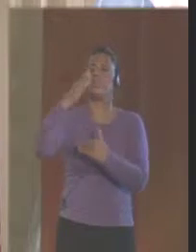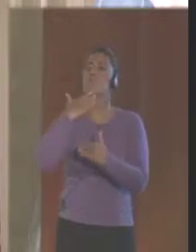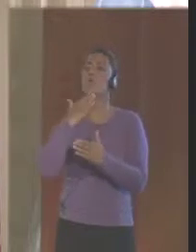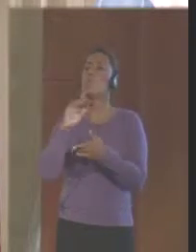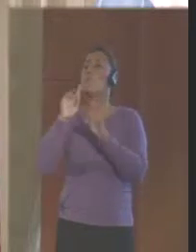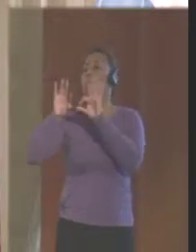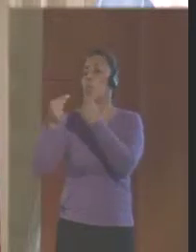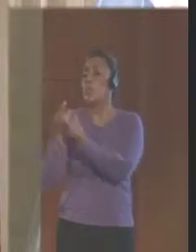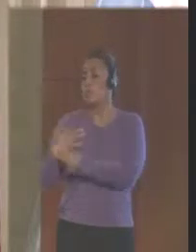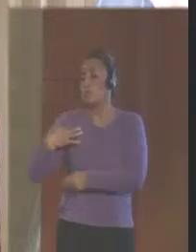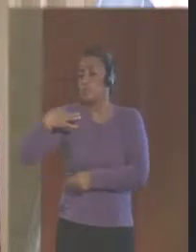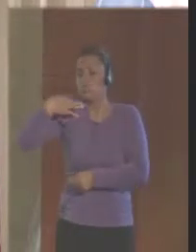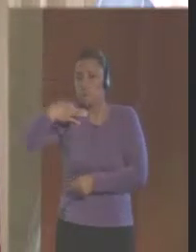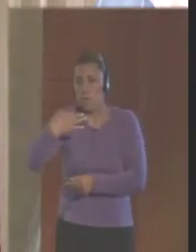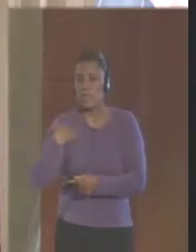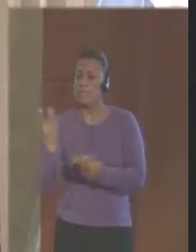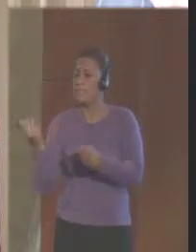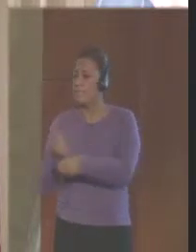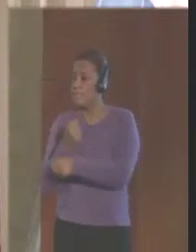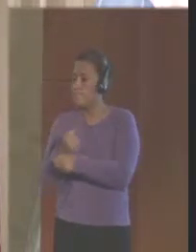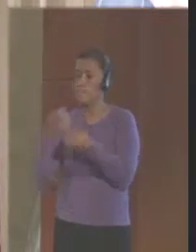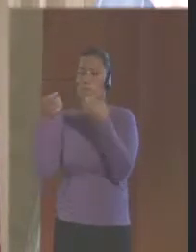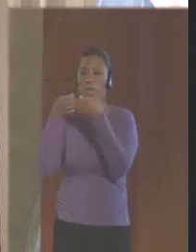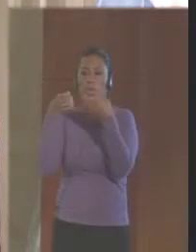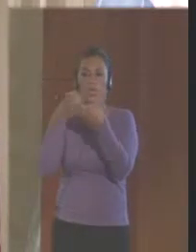response teams.